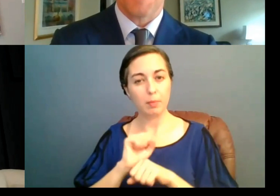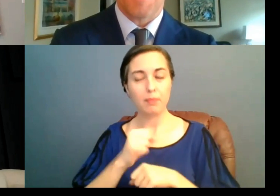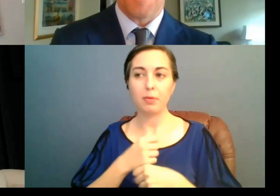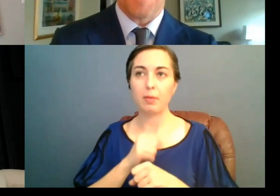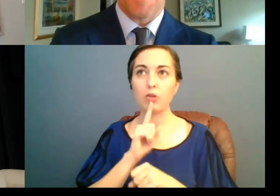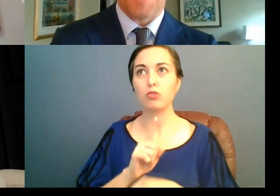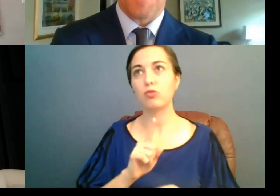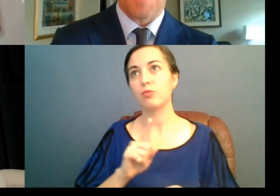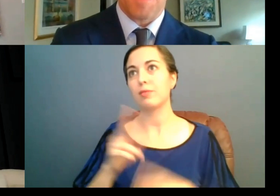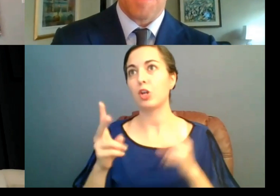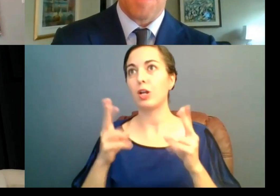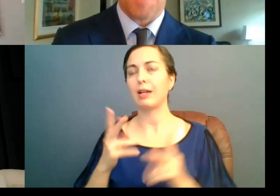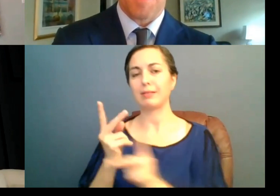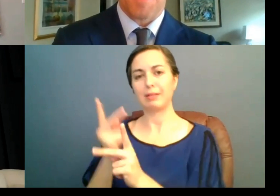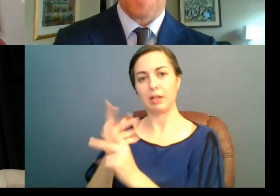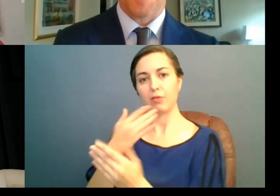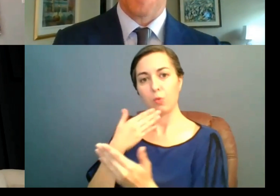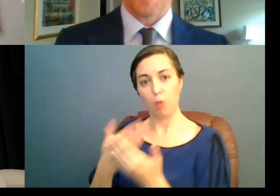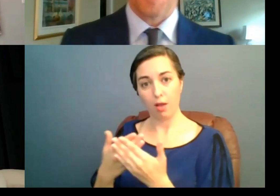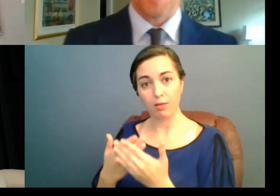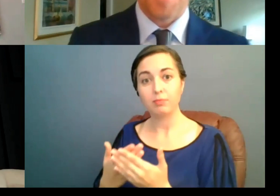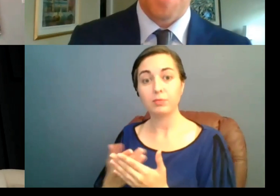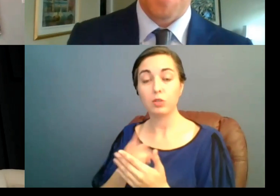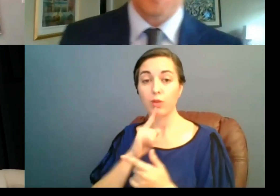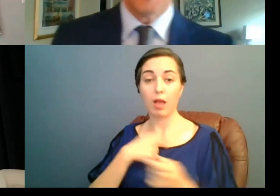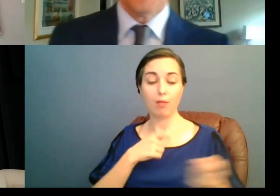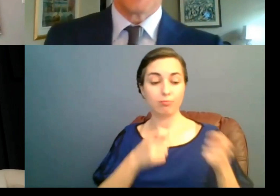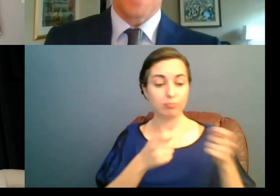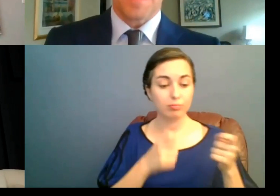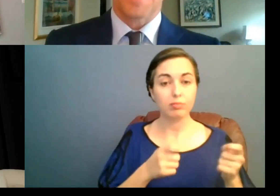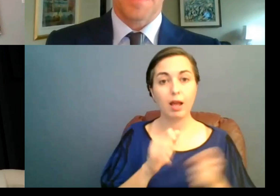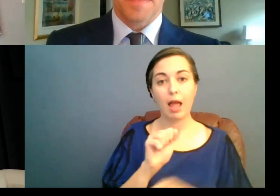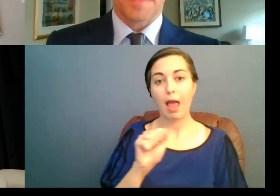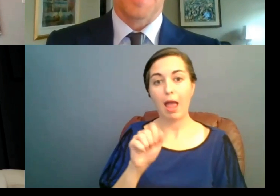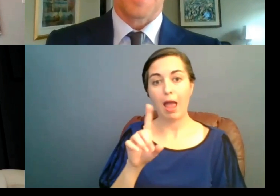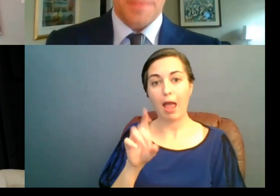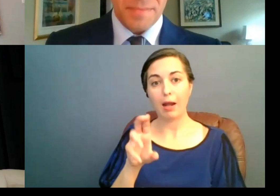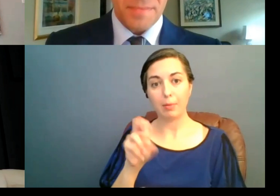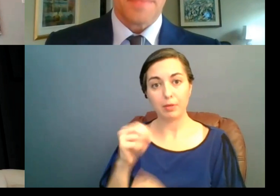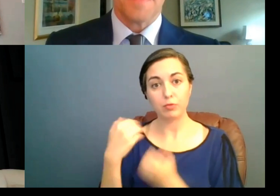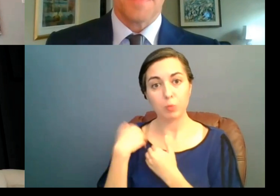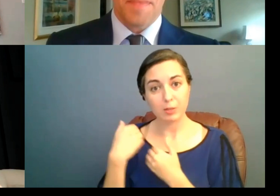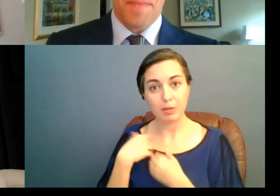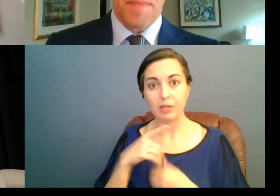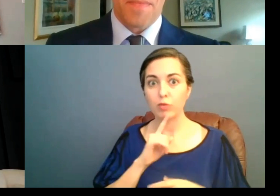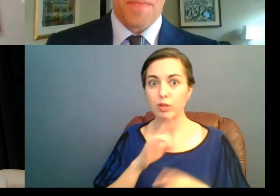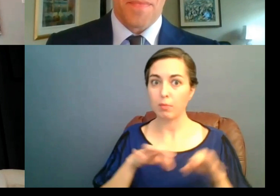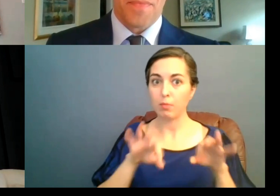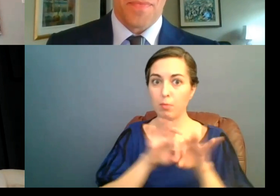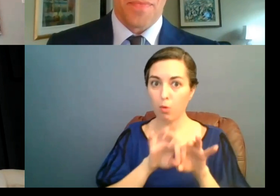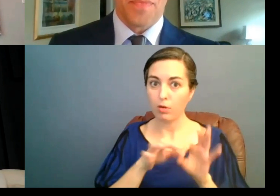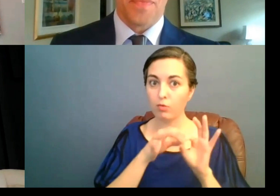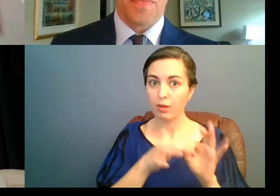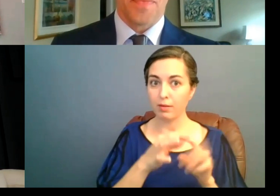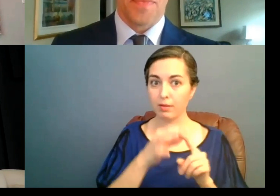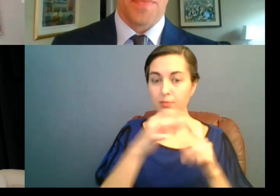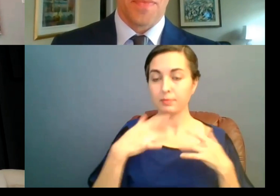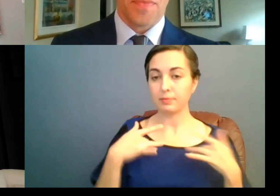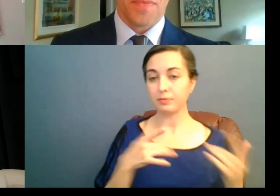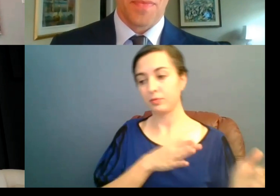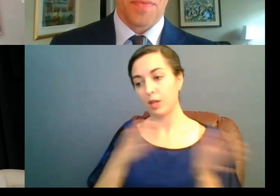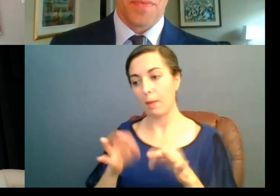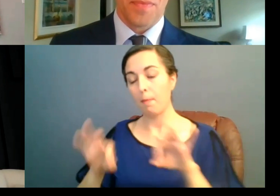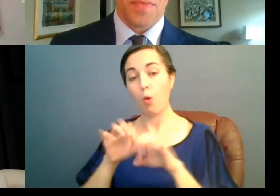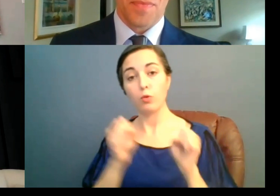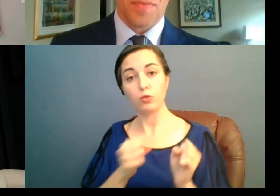sun, from administrative tasks that are really important to throw successful events to very important strategic decisions